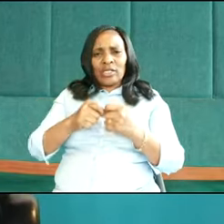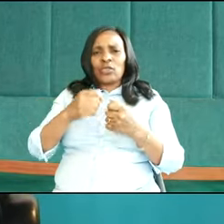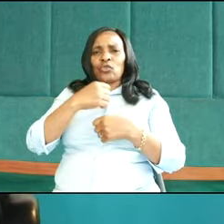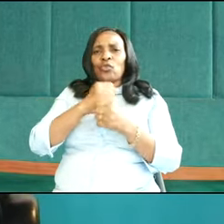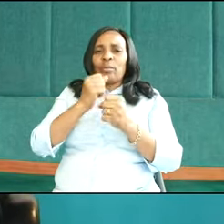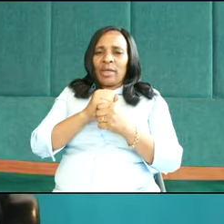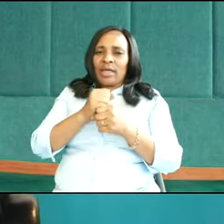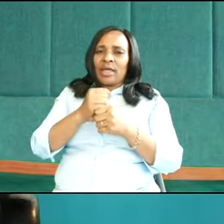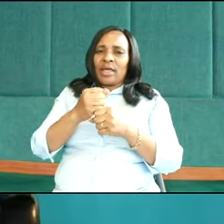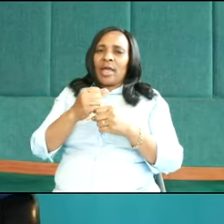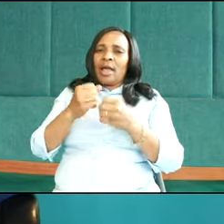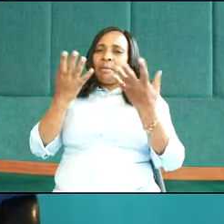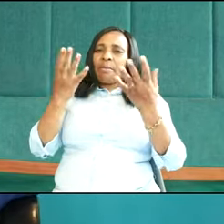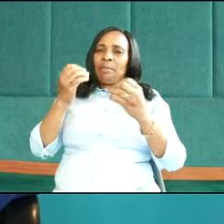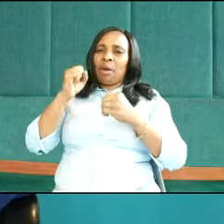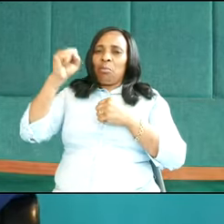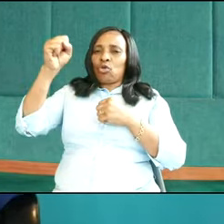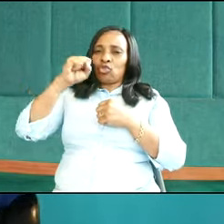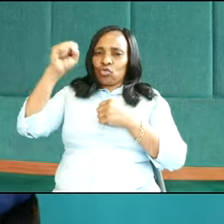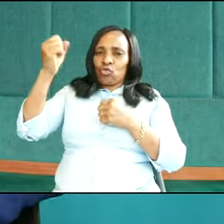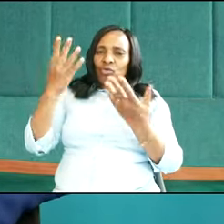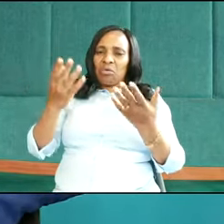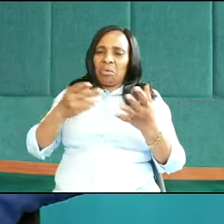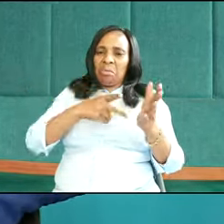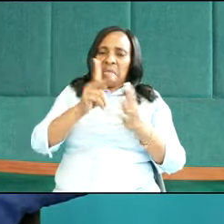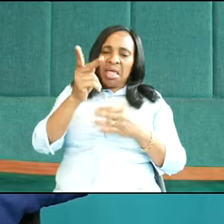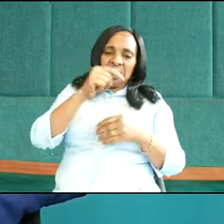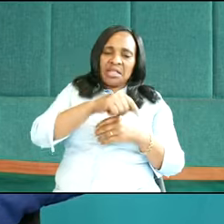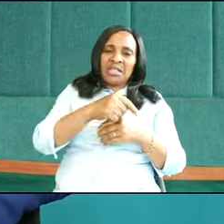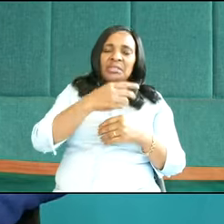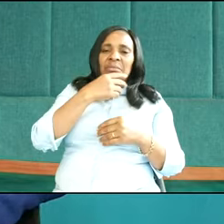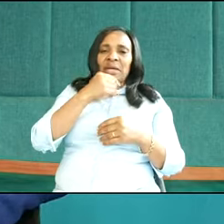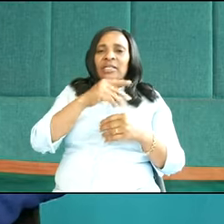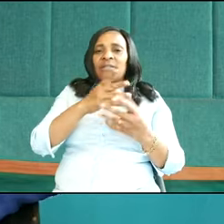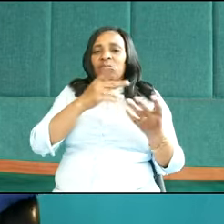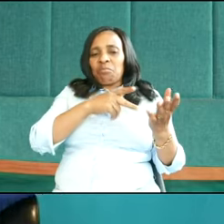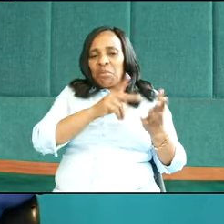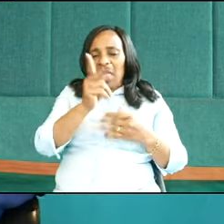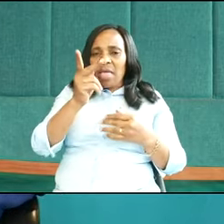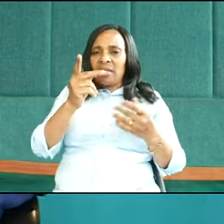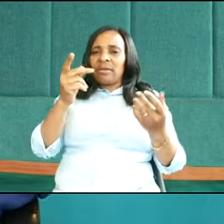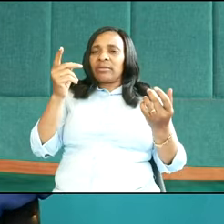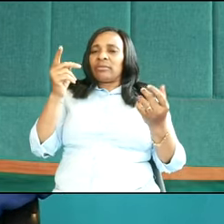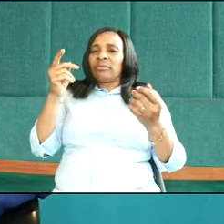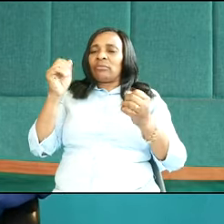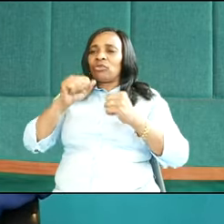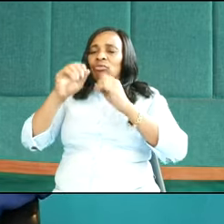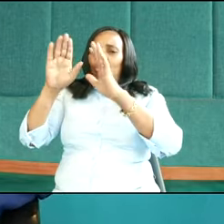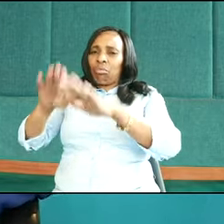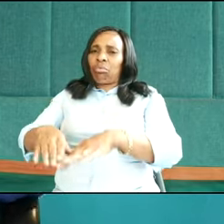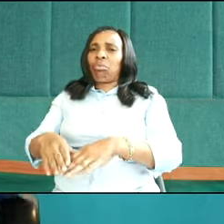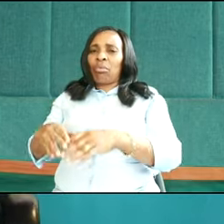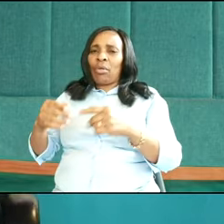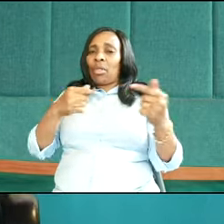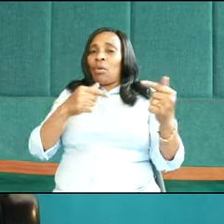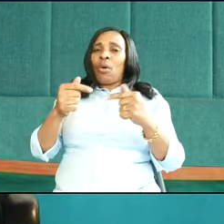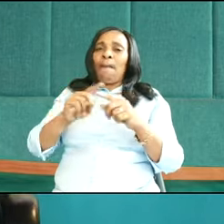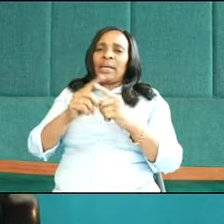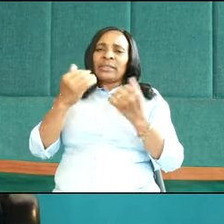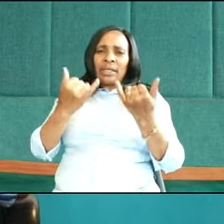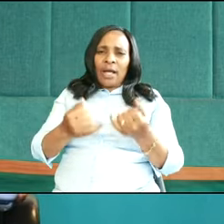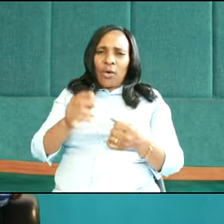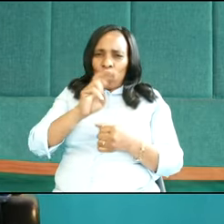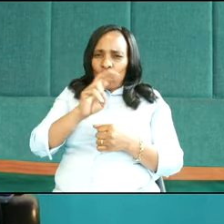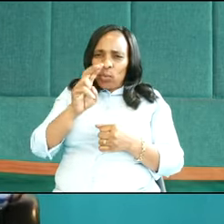political machinations, you know, pay, I don't know, this guy to that guy to be able to quell the war. But then you look at